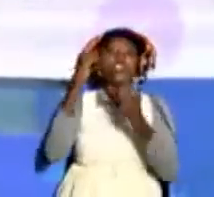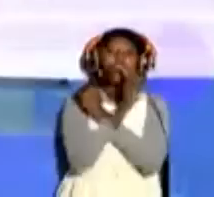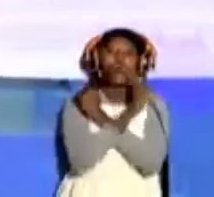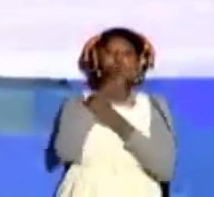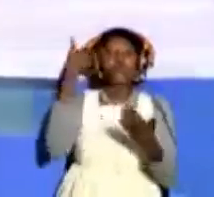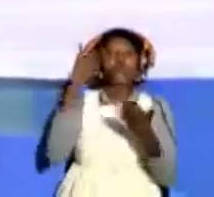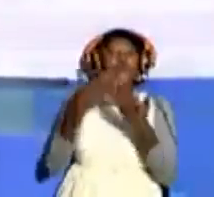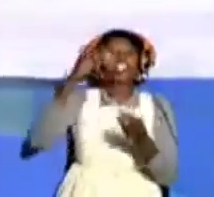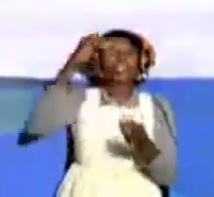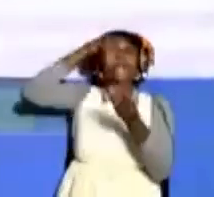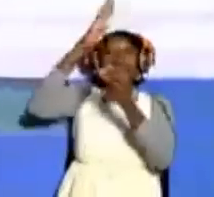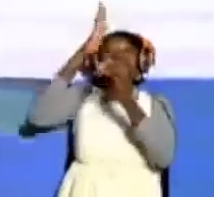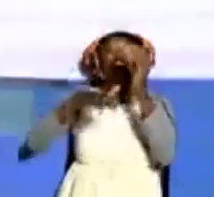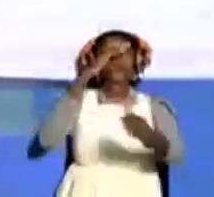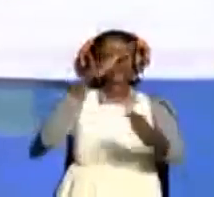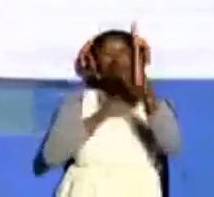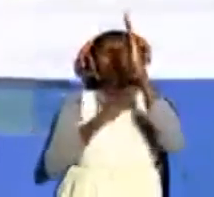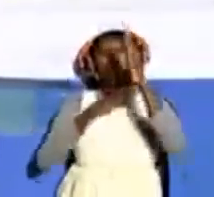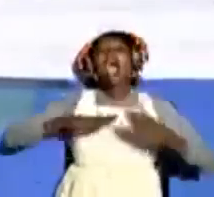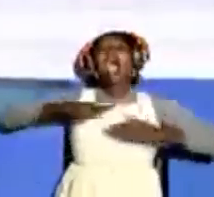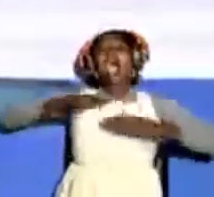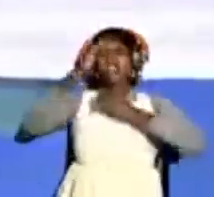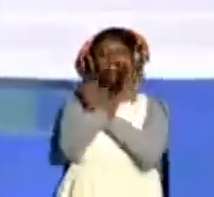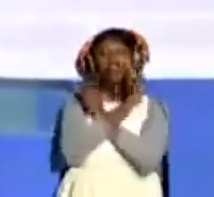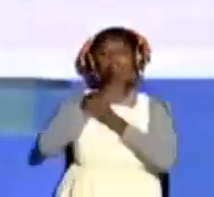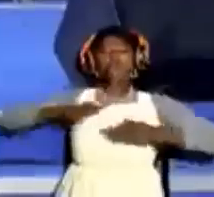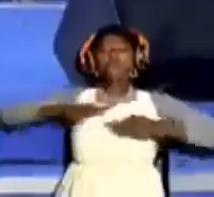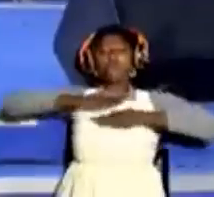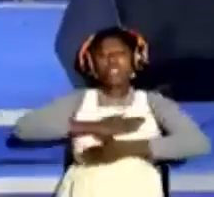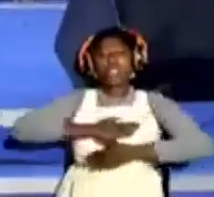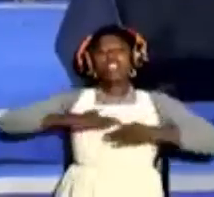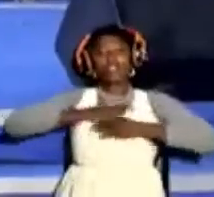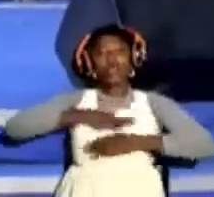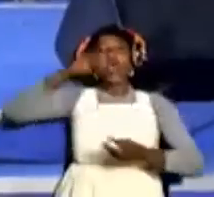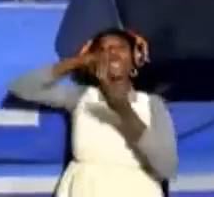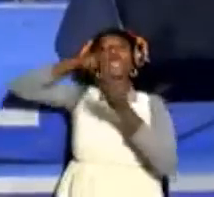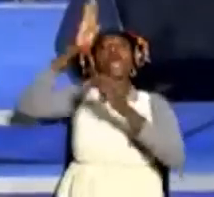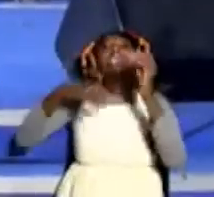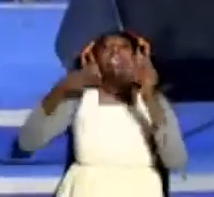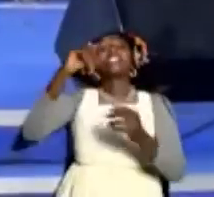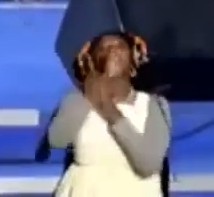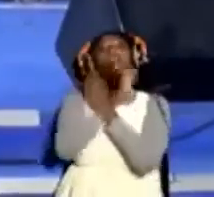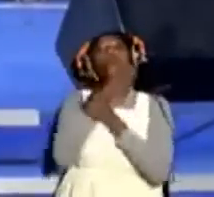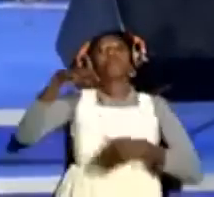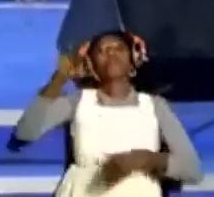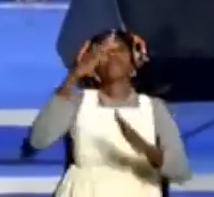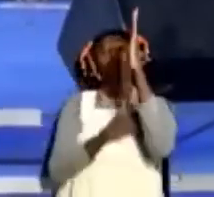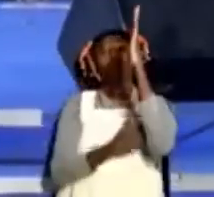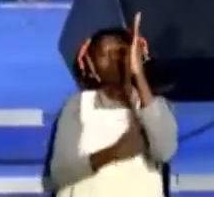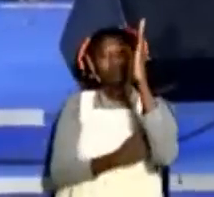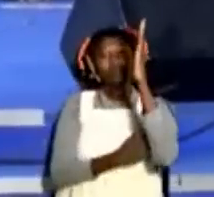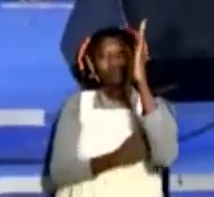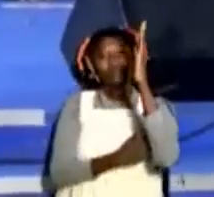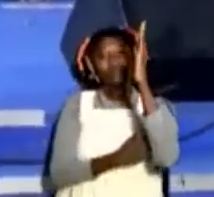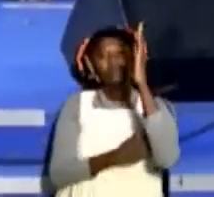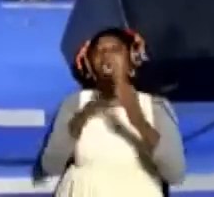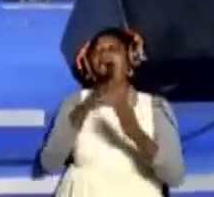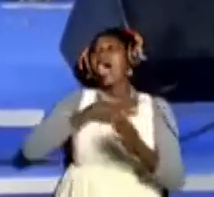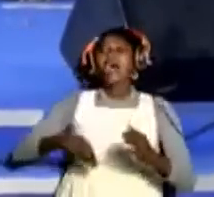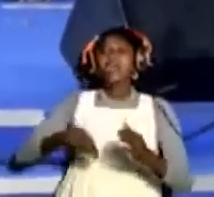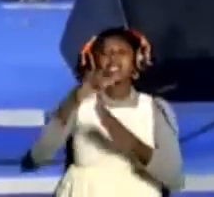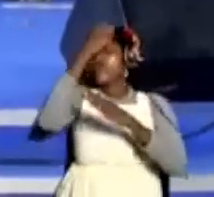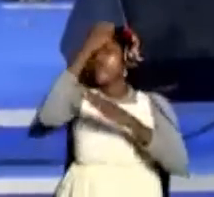God. They will love pleasure. They will love pleasure more than the love of God. They